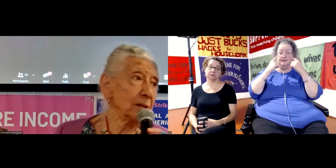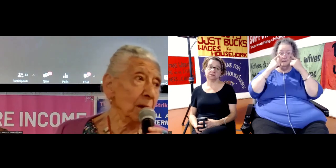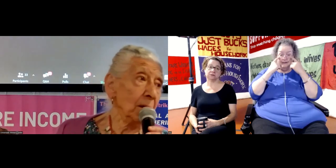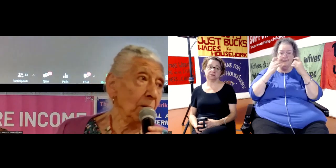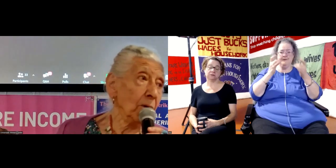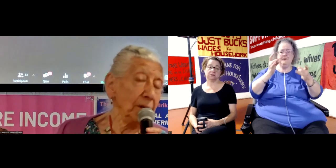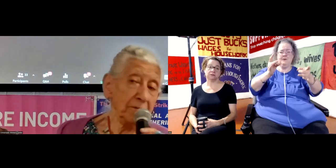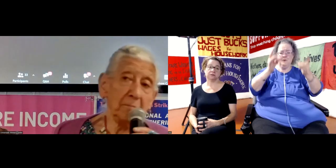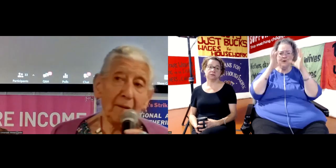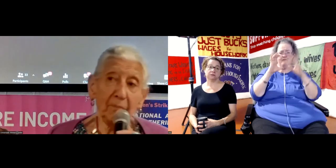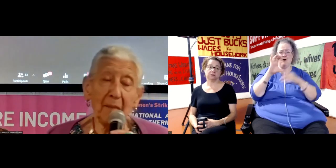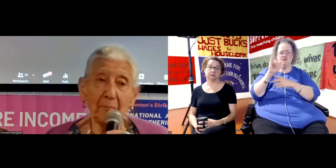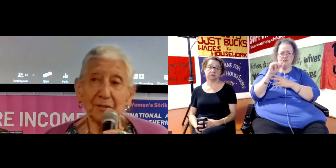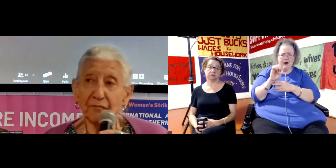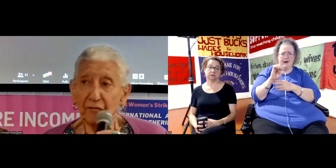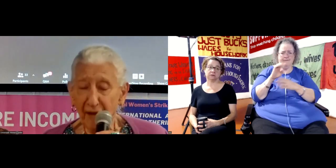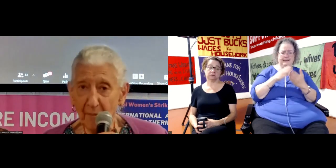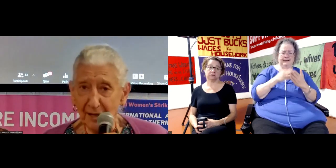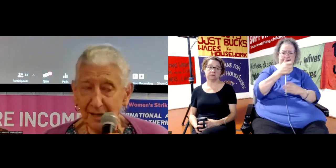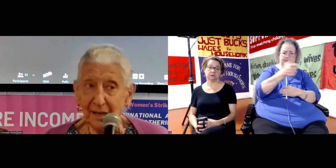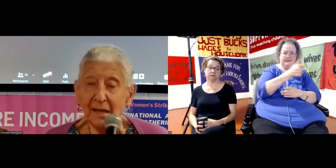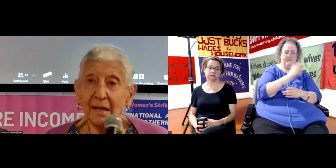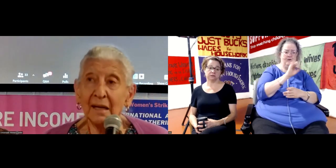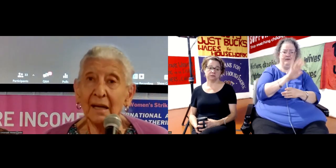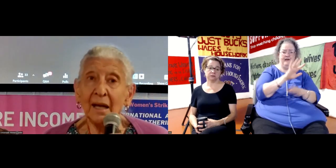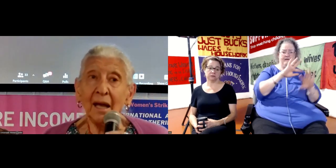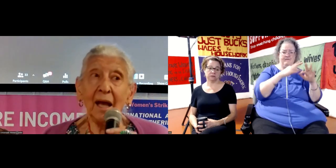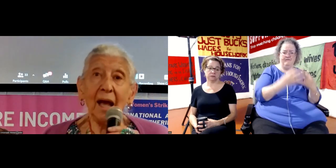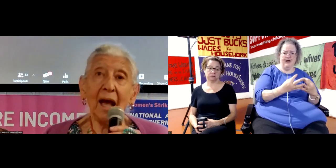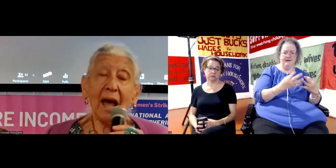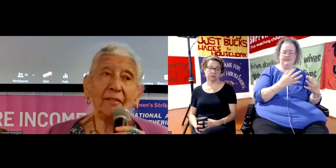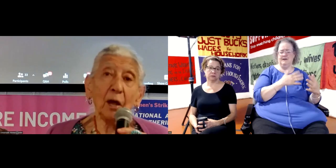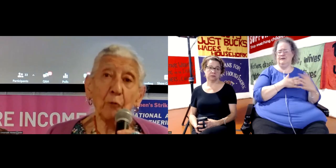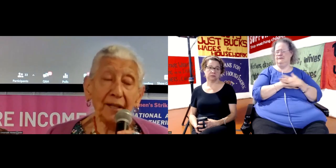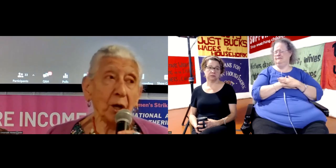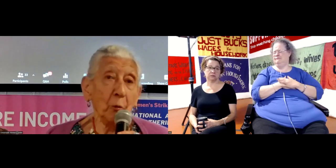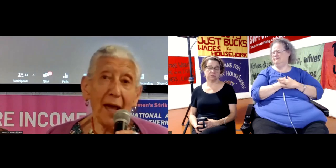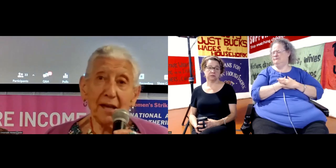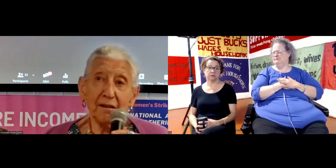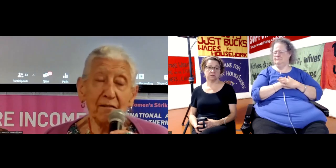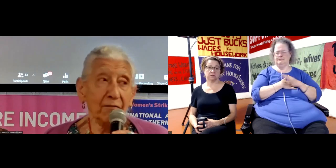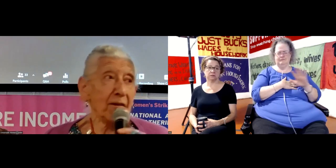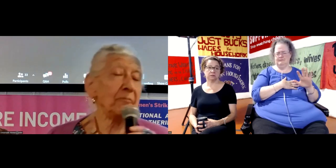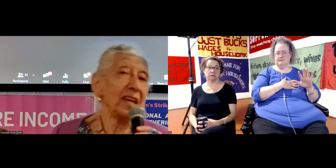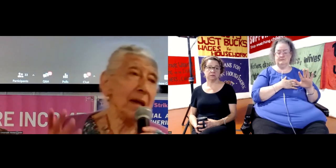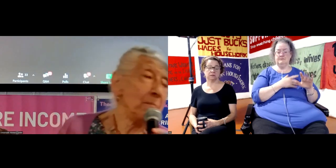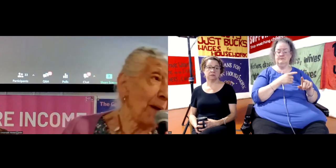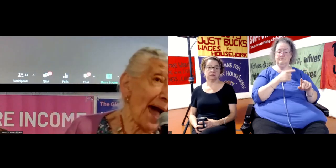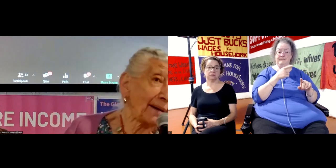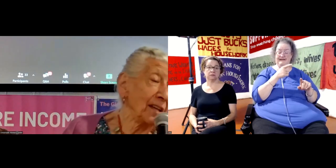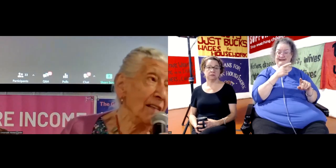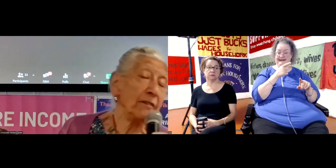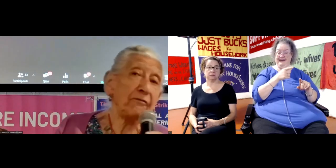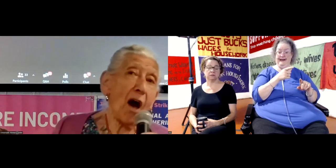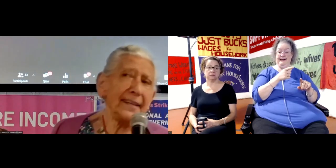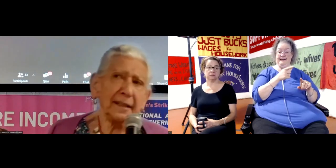themselves or even members of the family. And they're running away from the